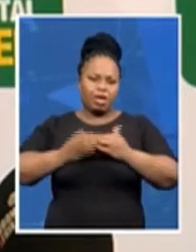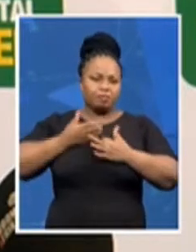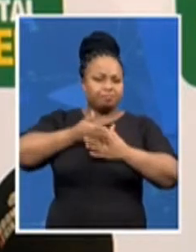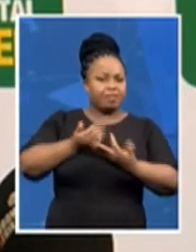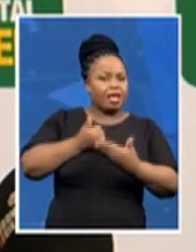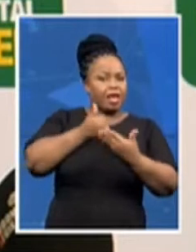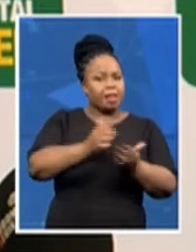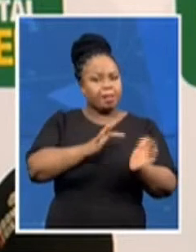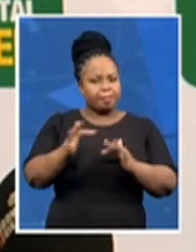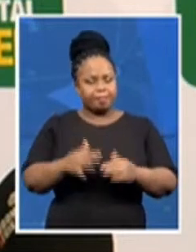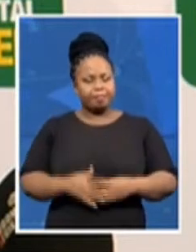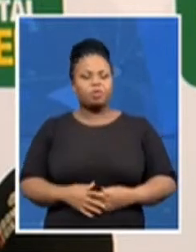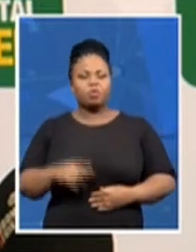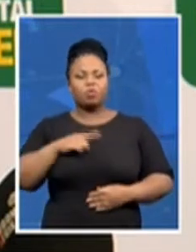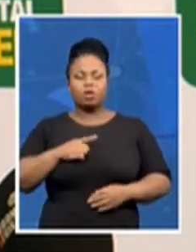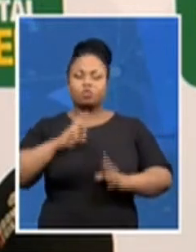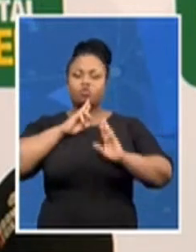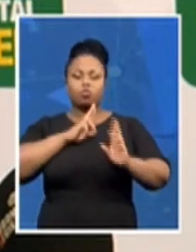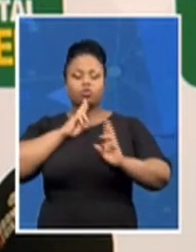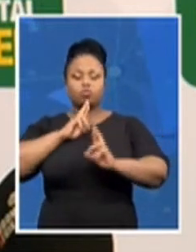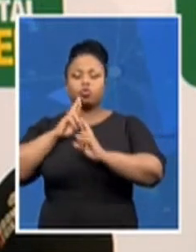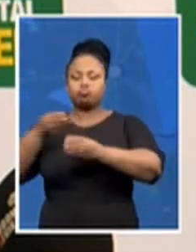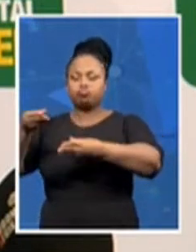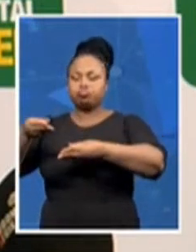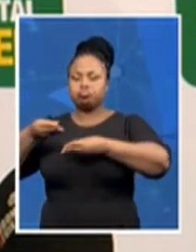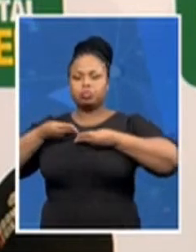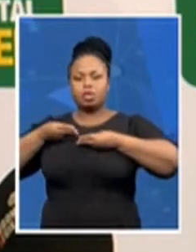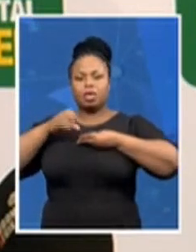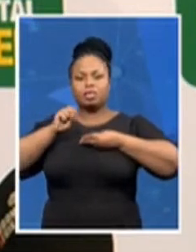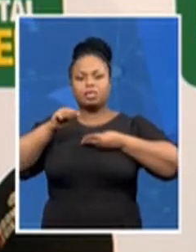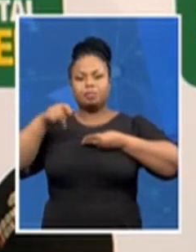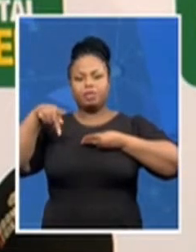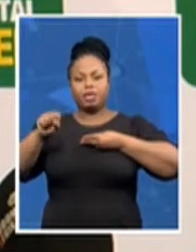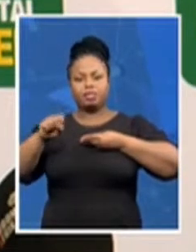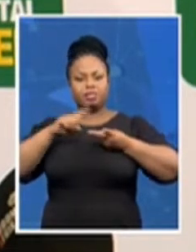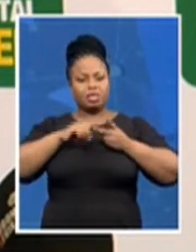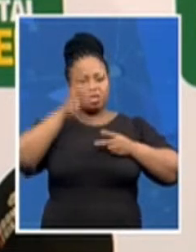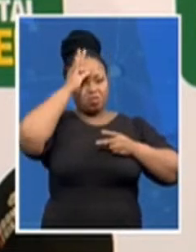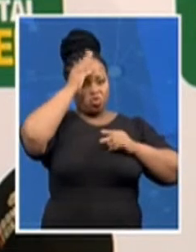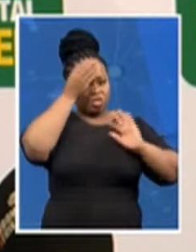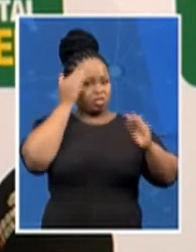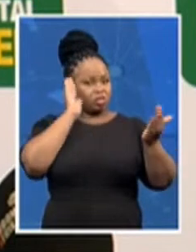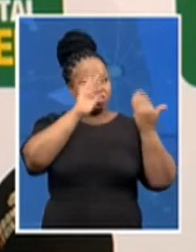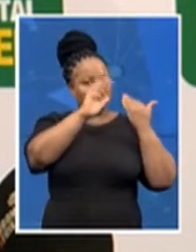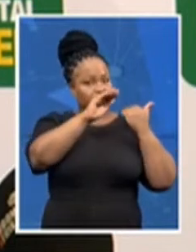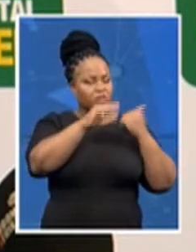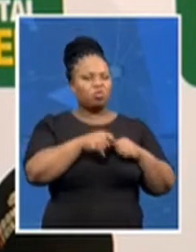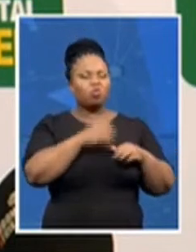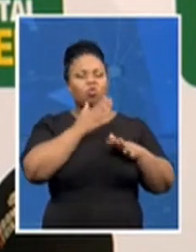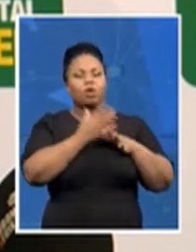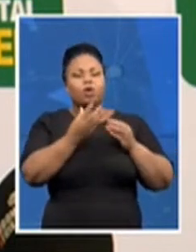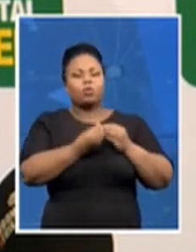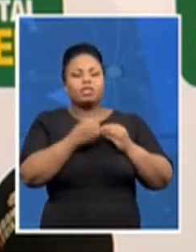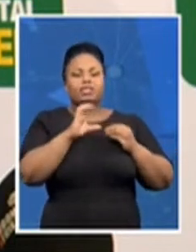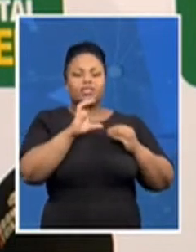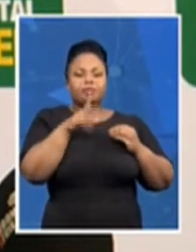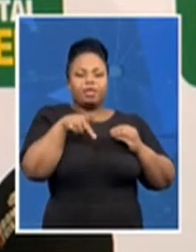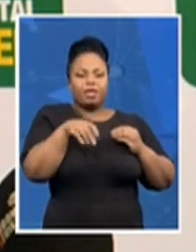from SAPS and Metro Police working with community policing forums that